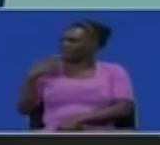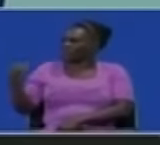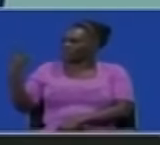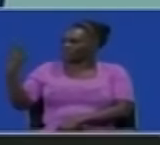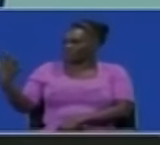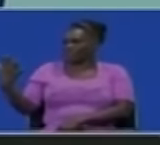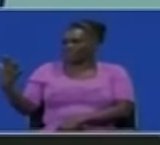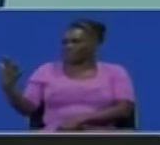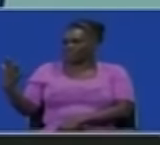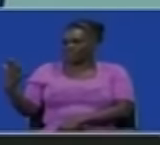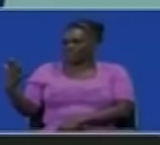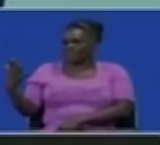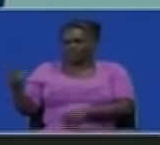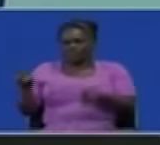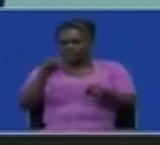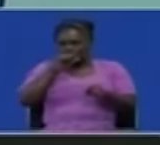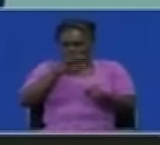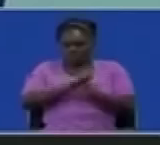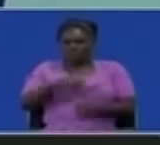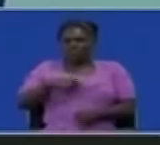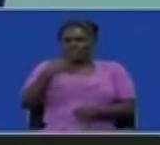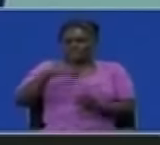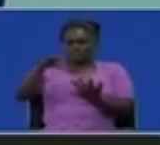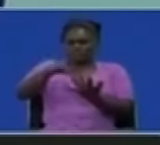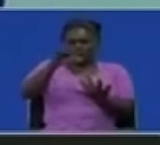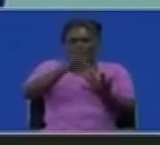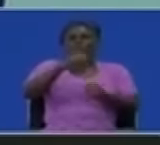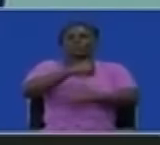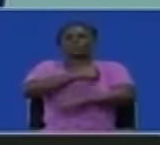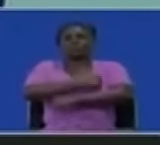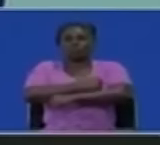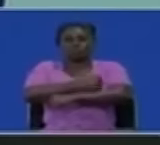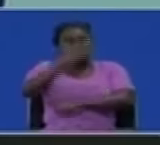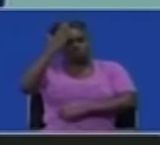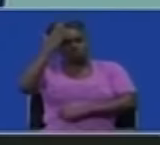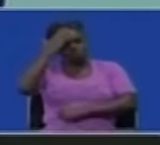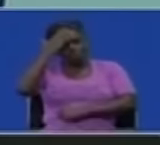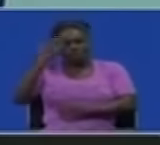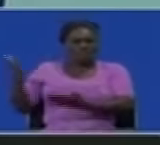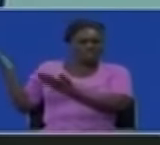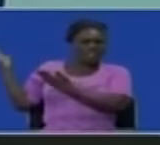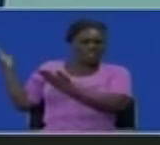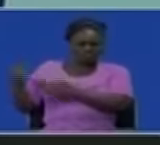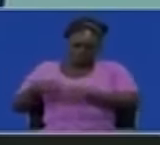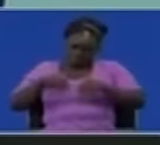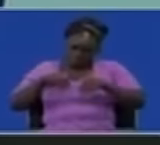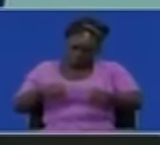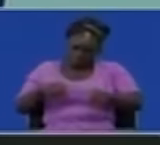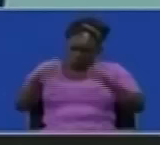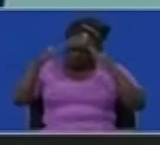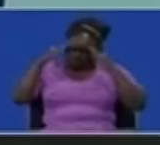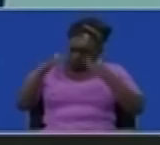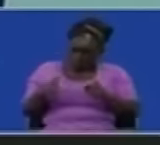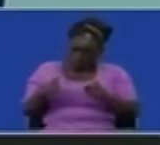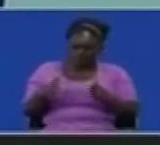53,553. That's not all. The Cabinet Secretary has promised that he will visit selected schools to make sure that this adherence is strictly